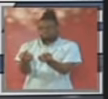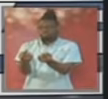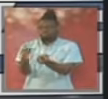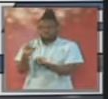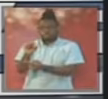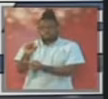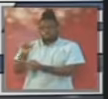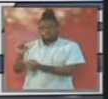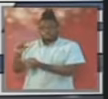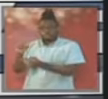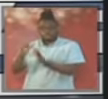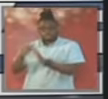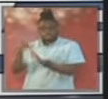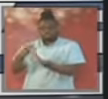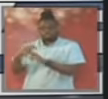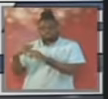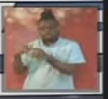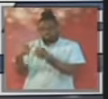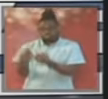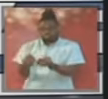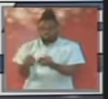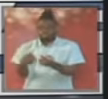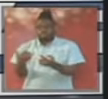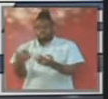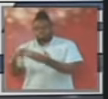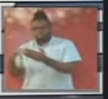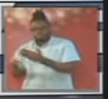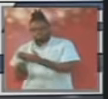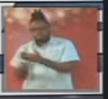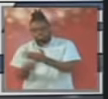have had a total of